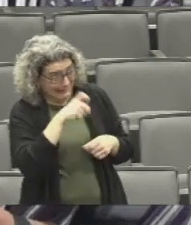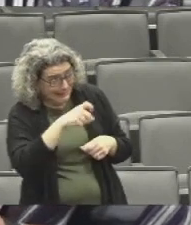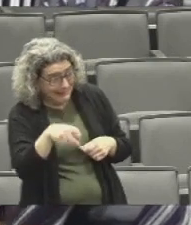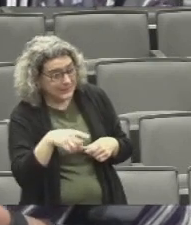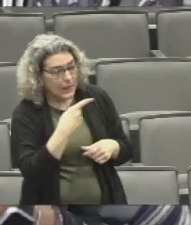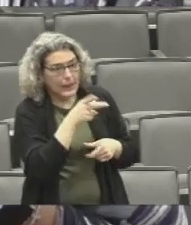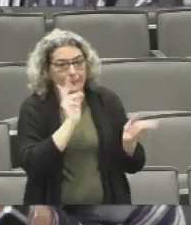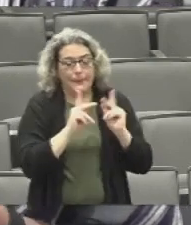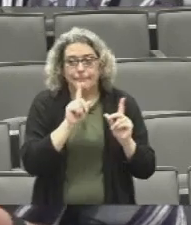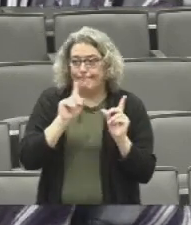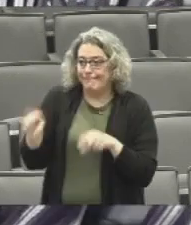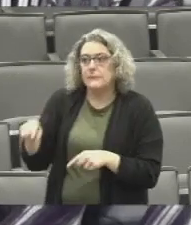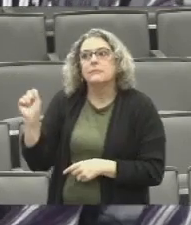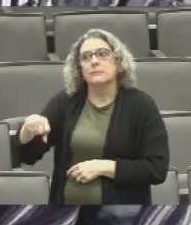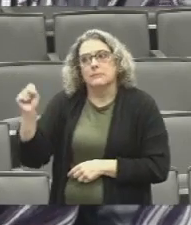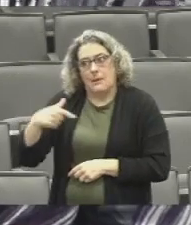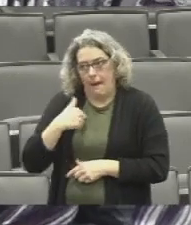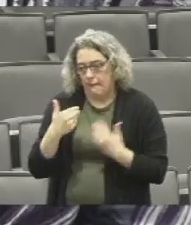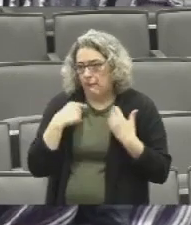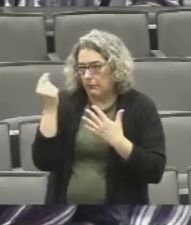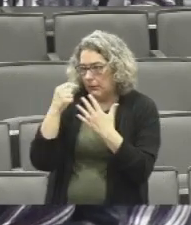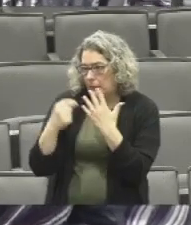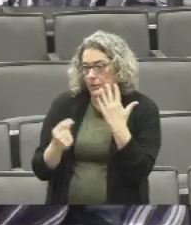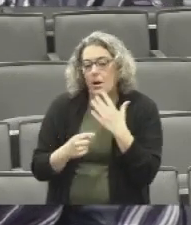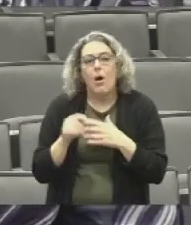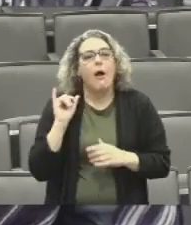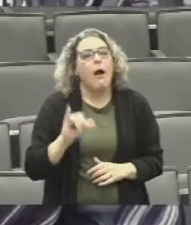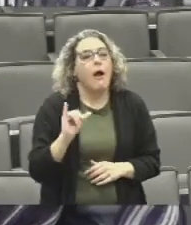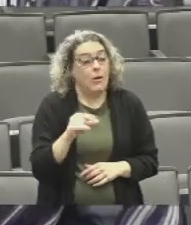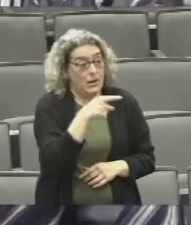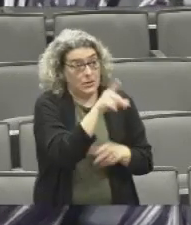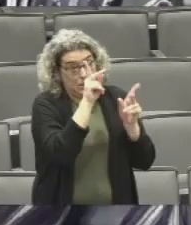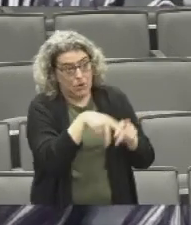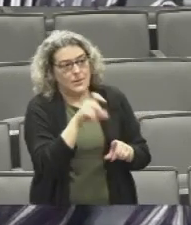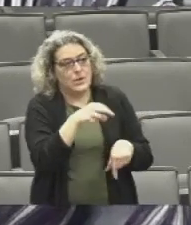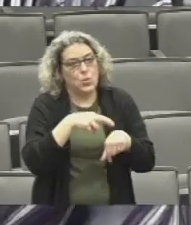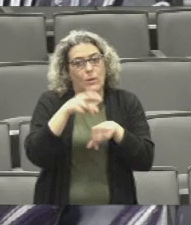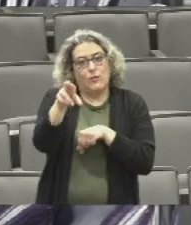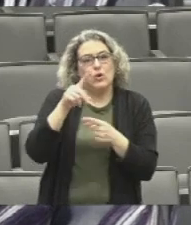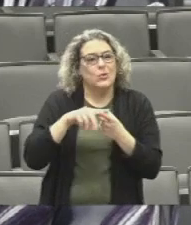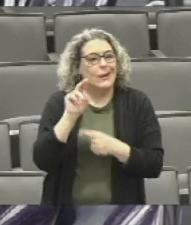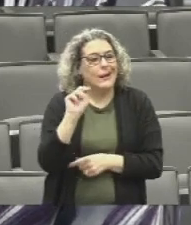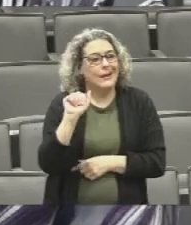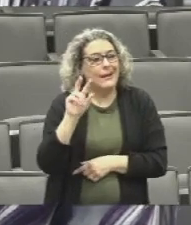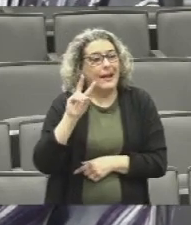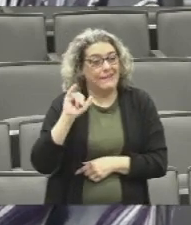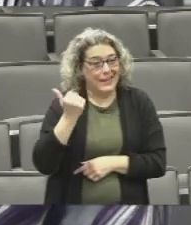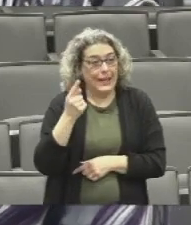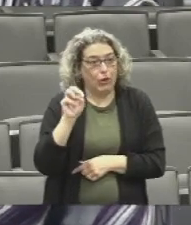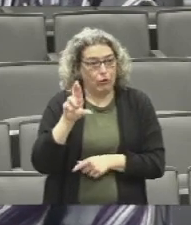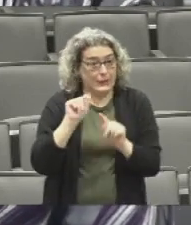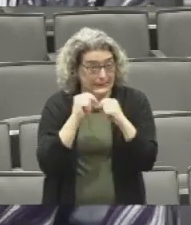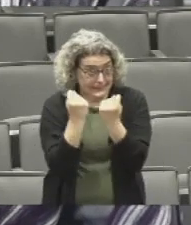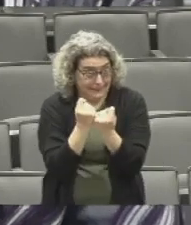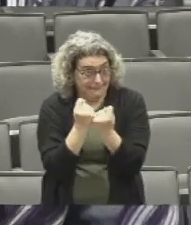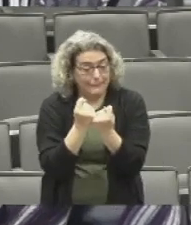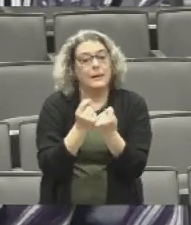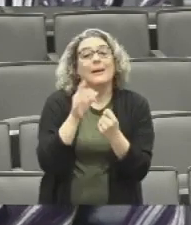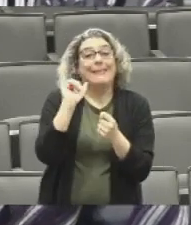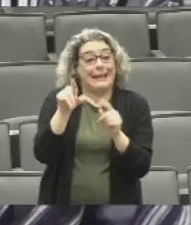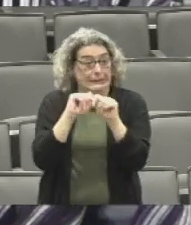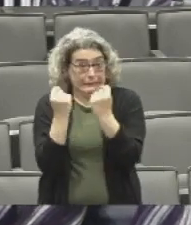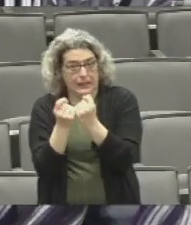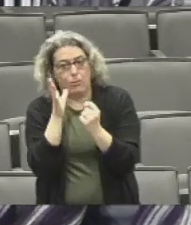these individuals say yes, that person will be referred to the Navigator team, who then will make contact with